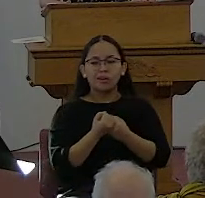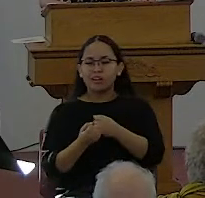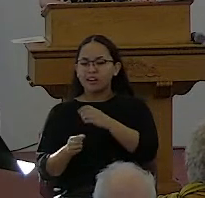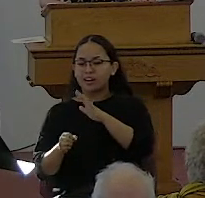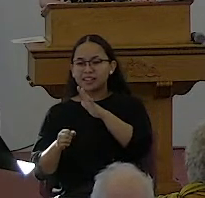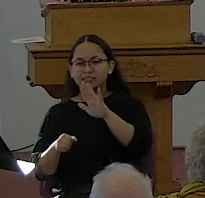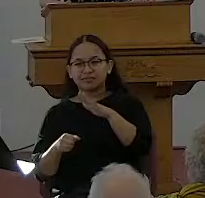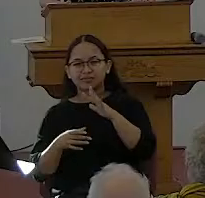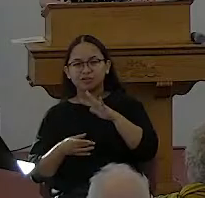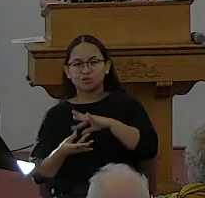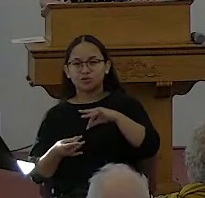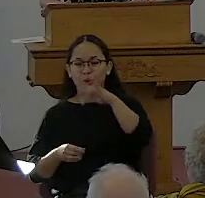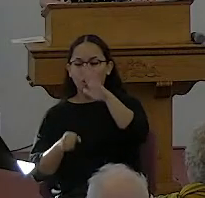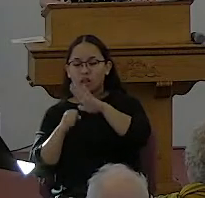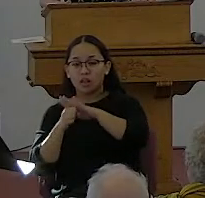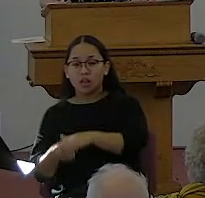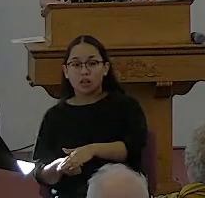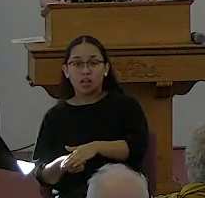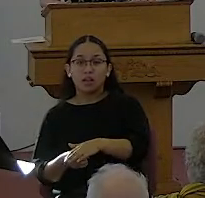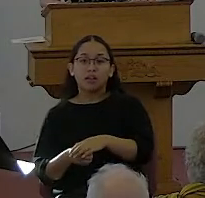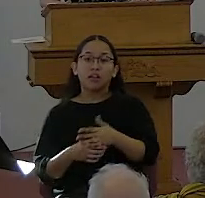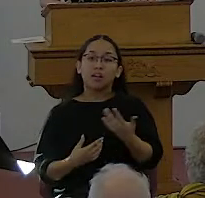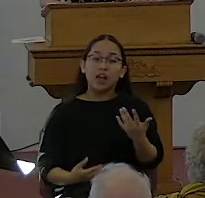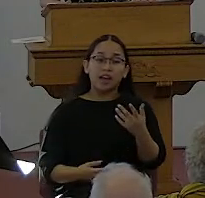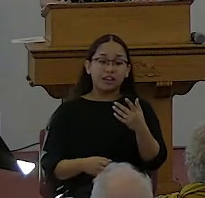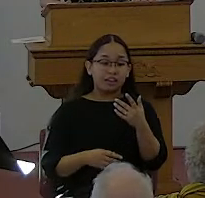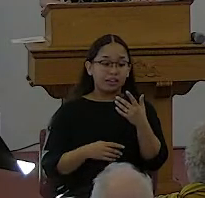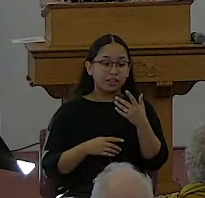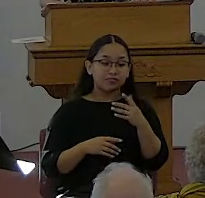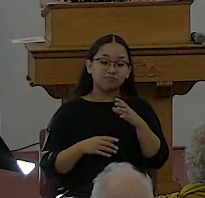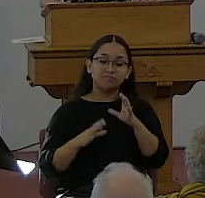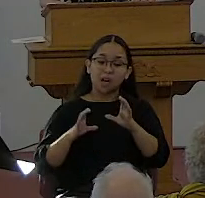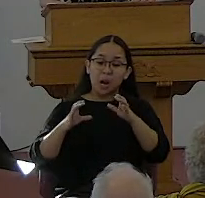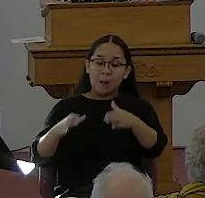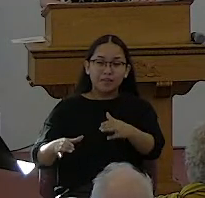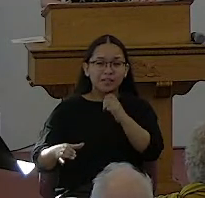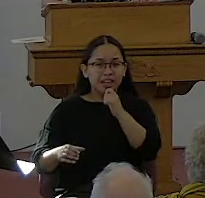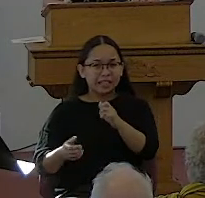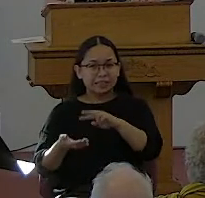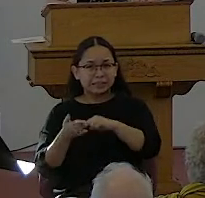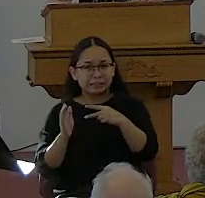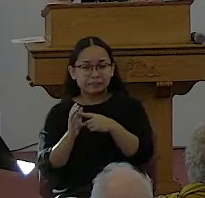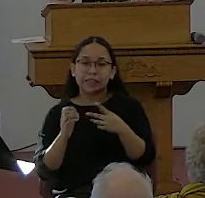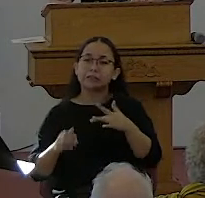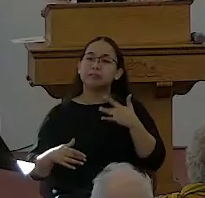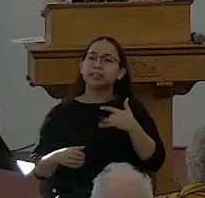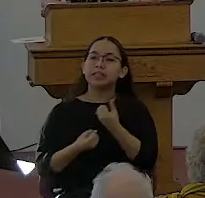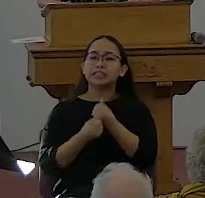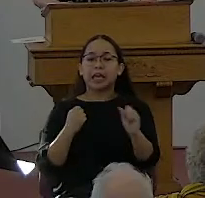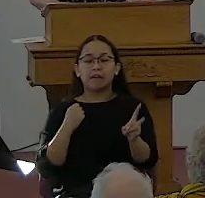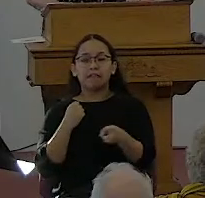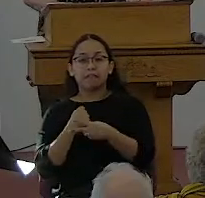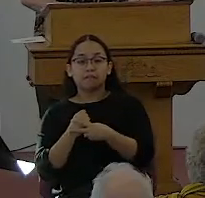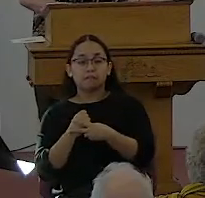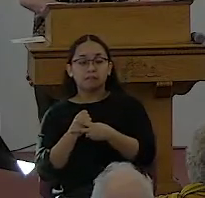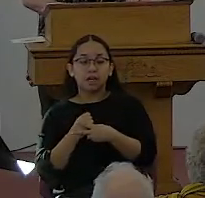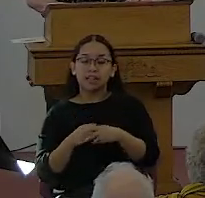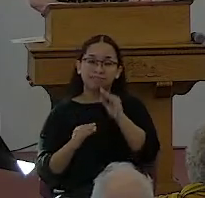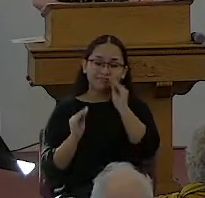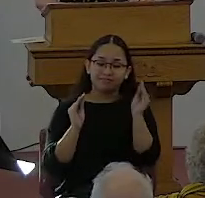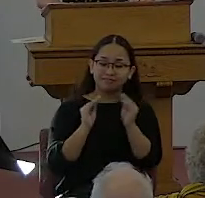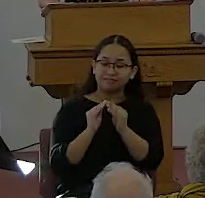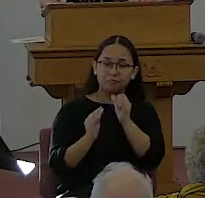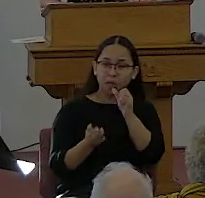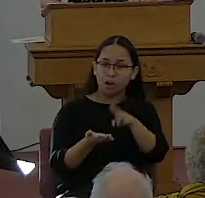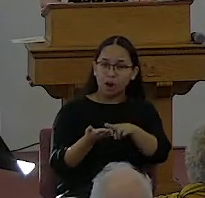mean leaning, and company doesn't mean security. And you begin to learn that kisses aren't contracts,